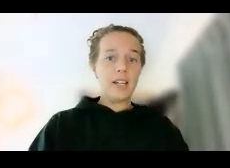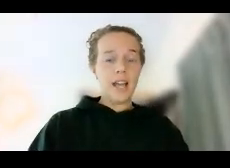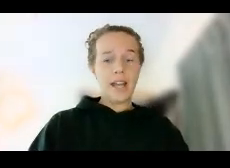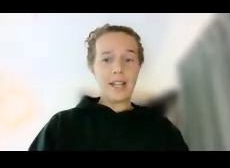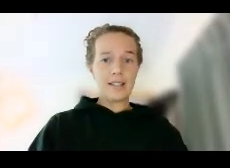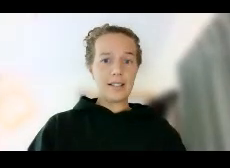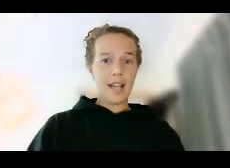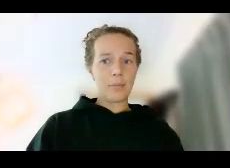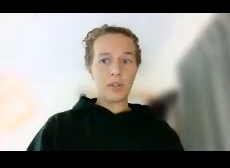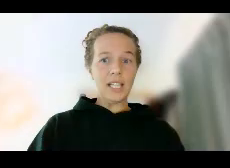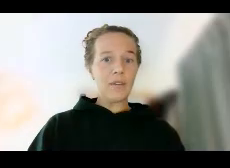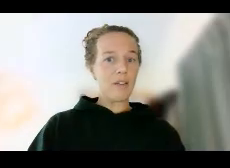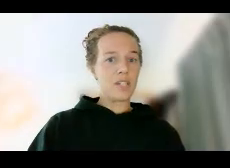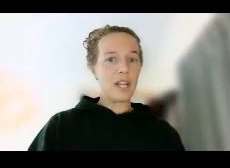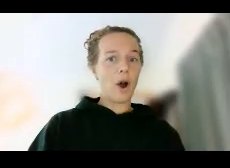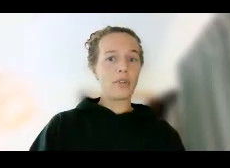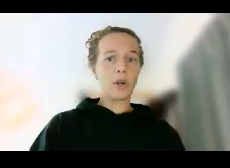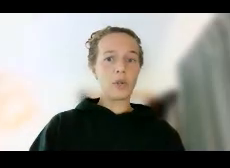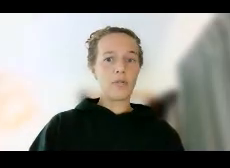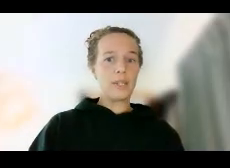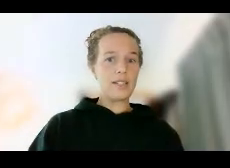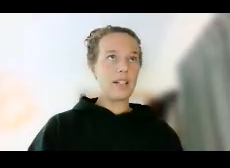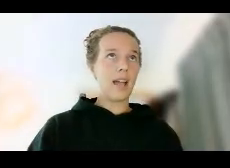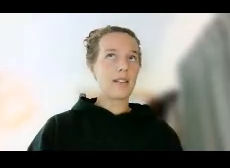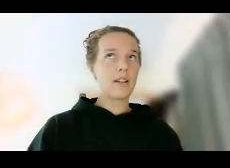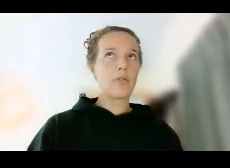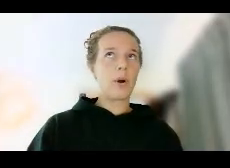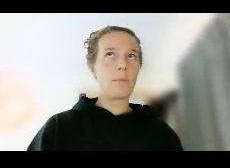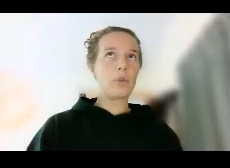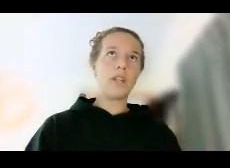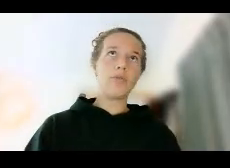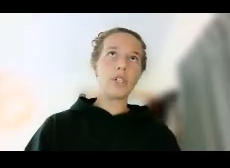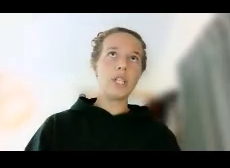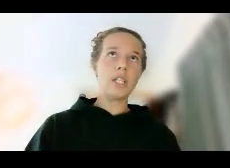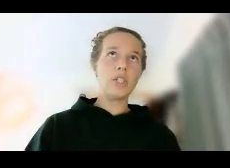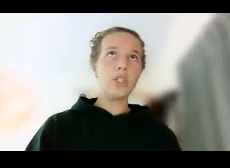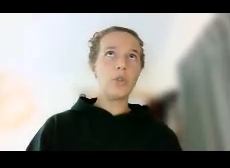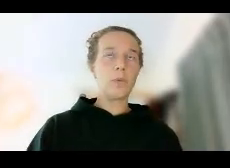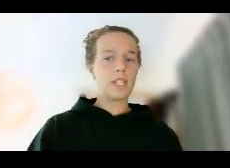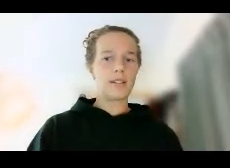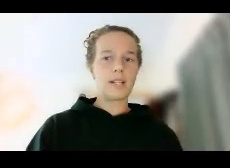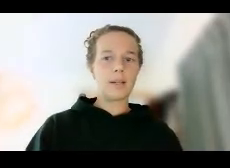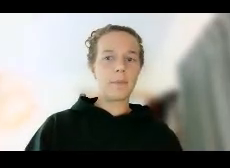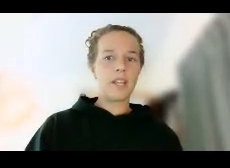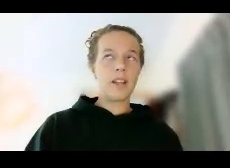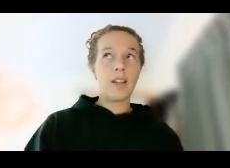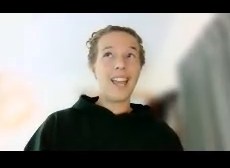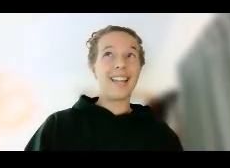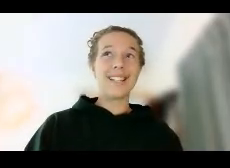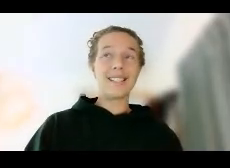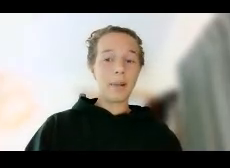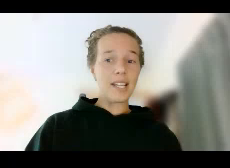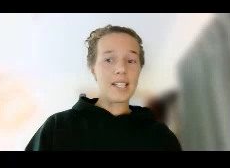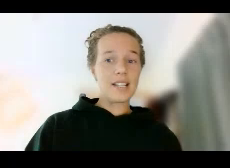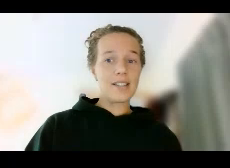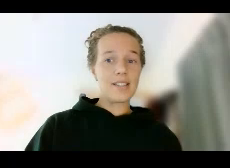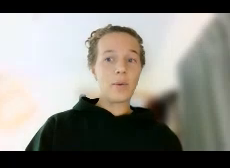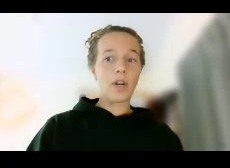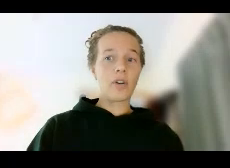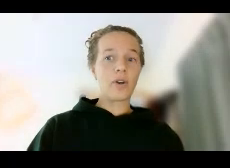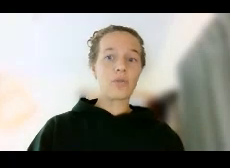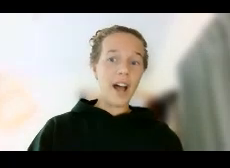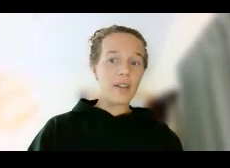wave. And that marine heat wave set off the coast of BC and Alaska from 2014 to 2016. And in some